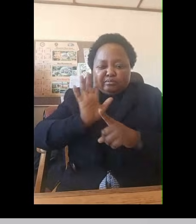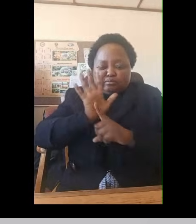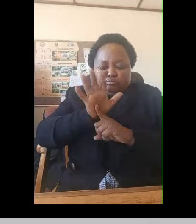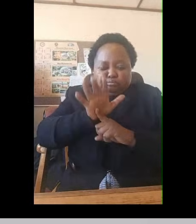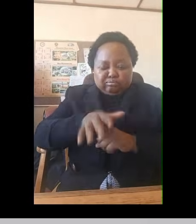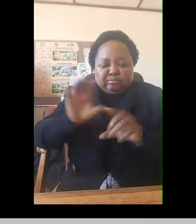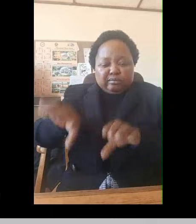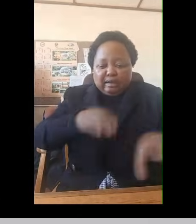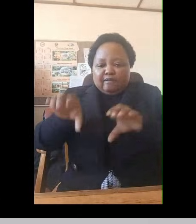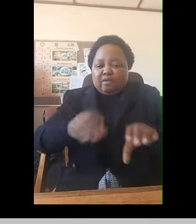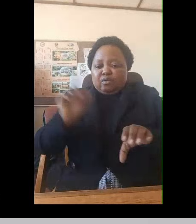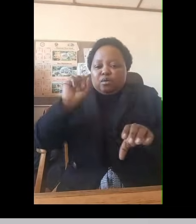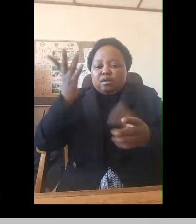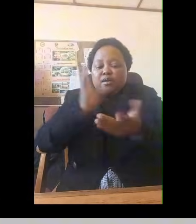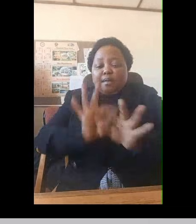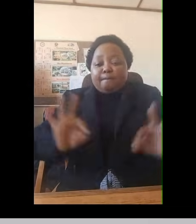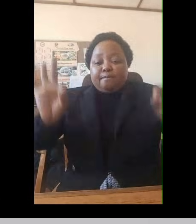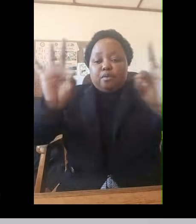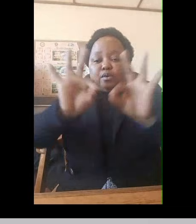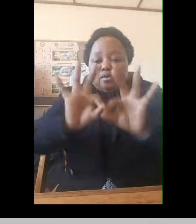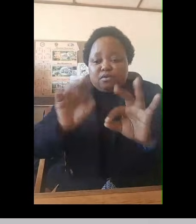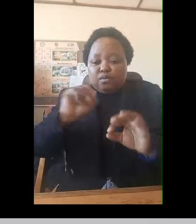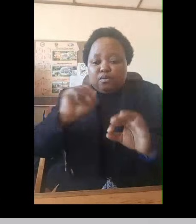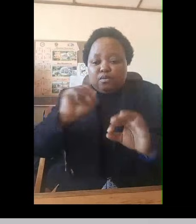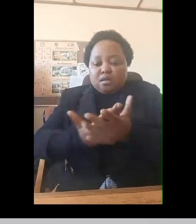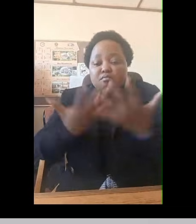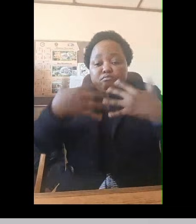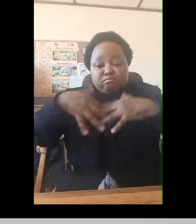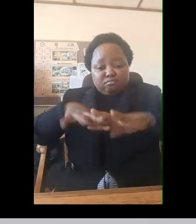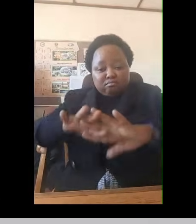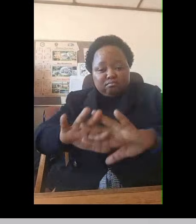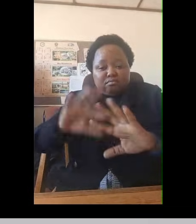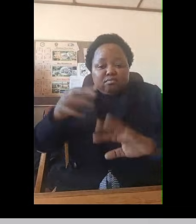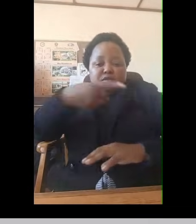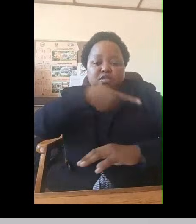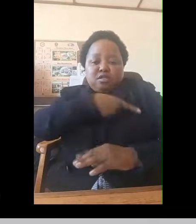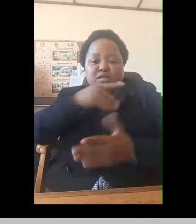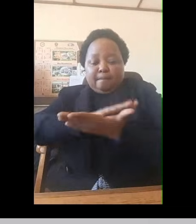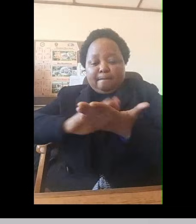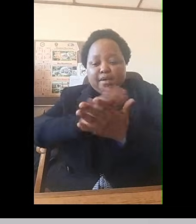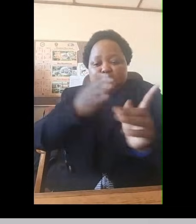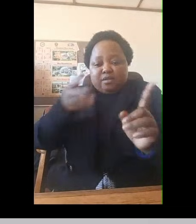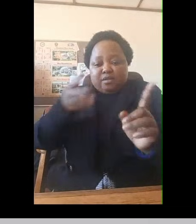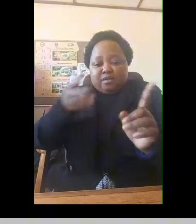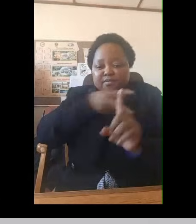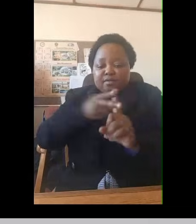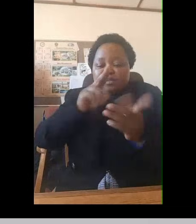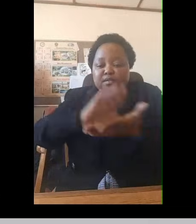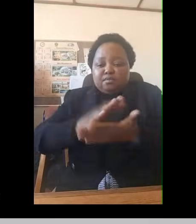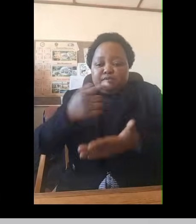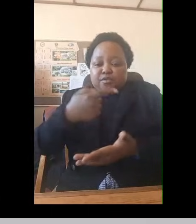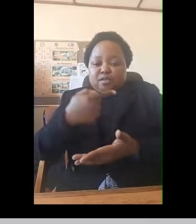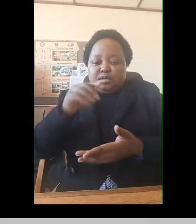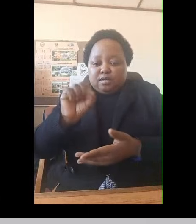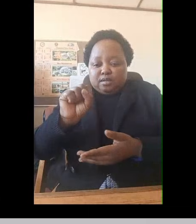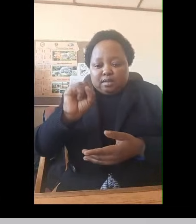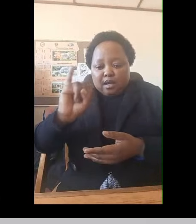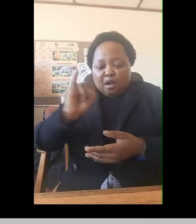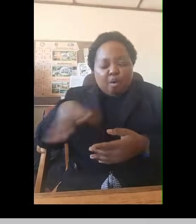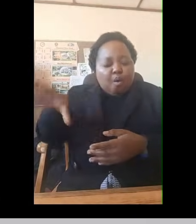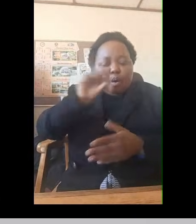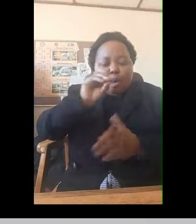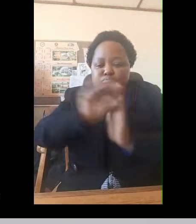the importance of integrating GBV and GSI consideration into all program cycles and